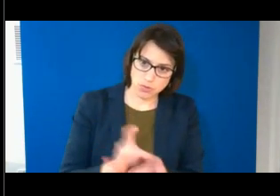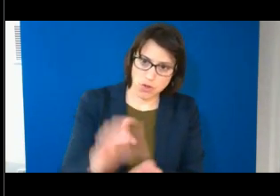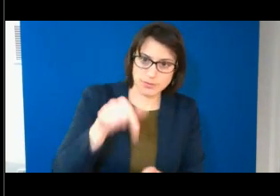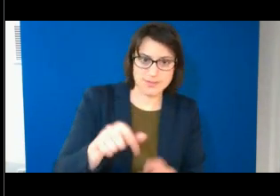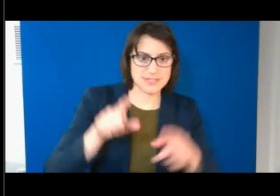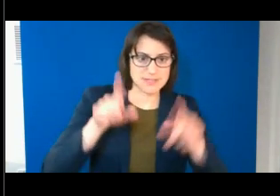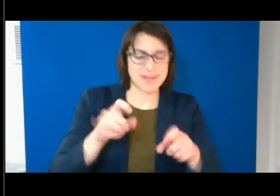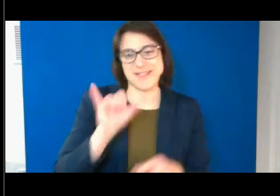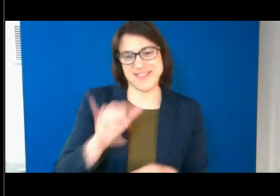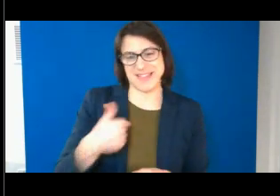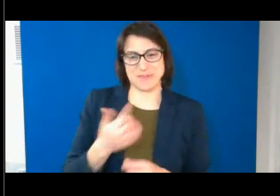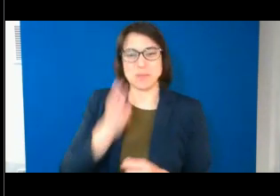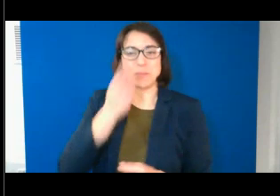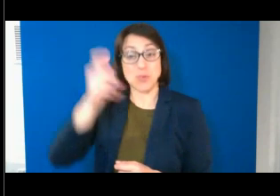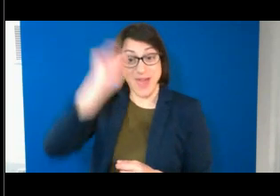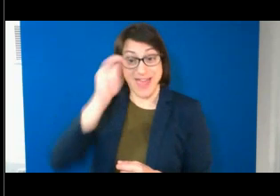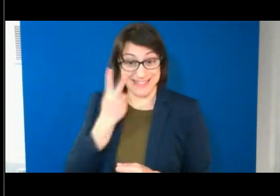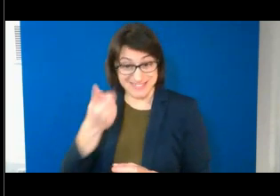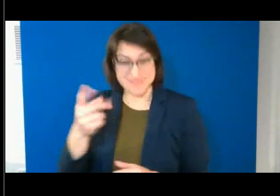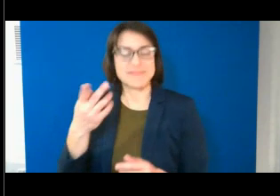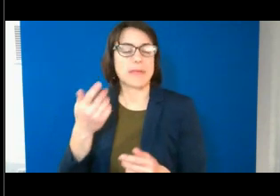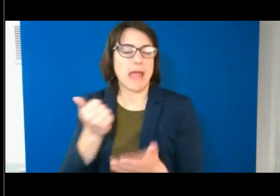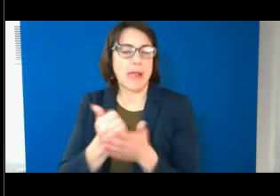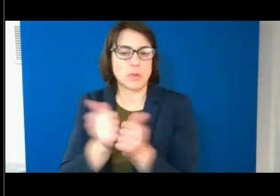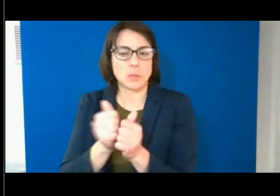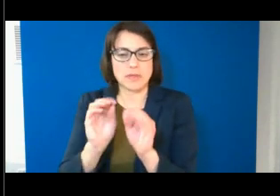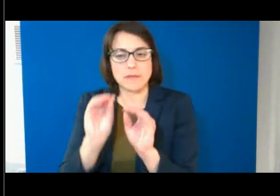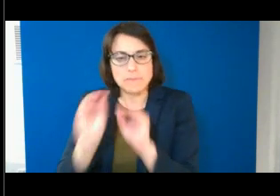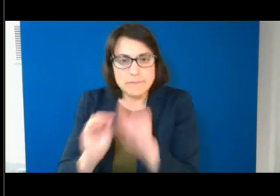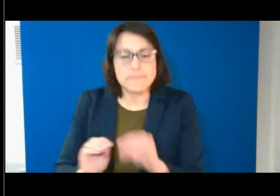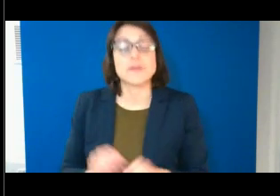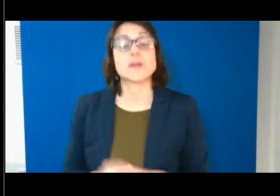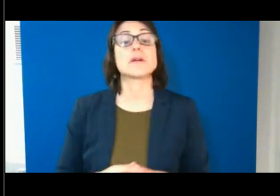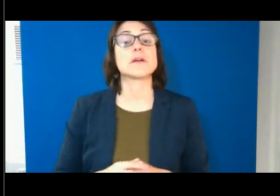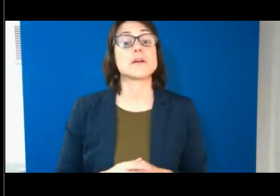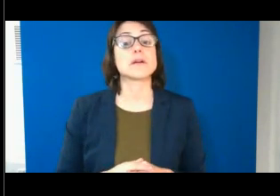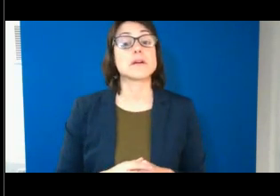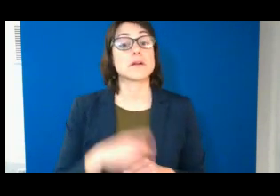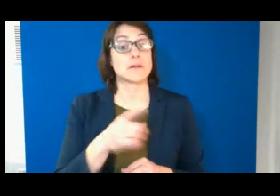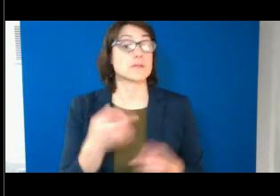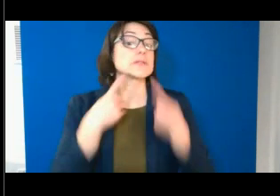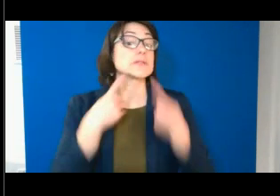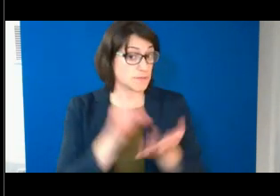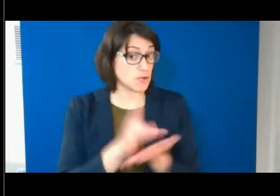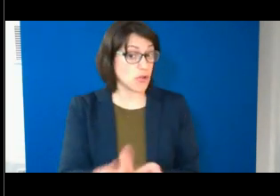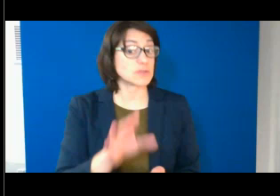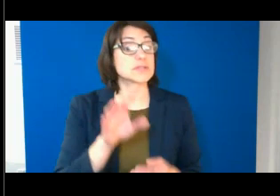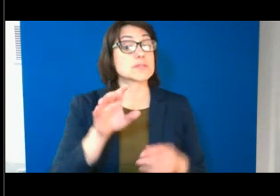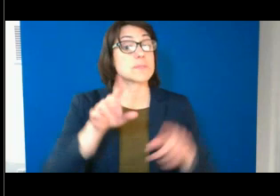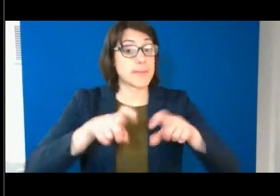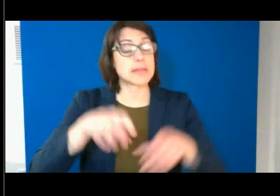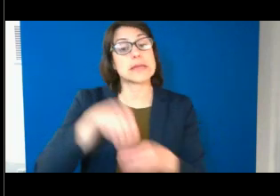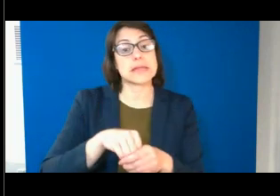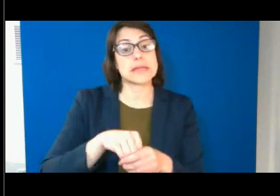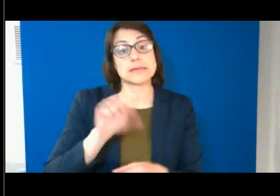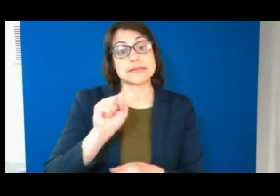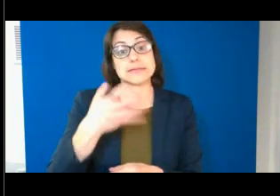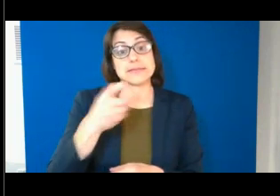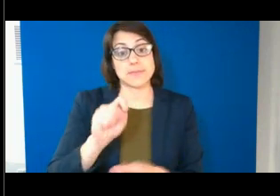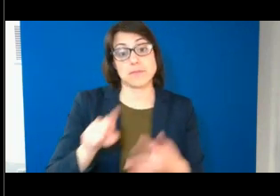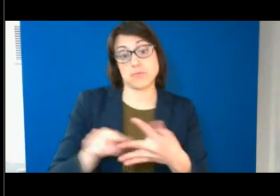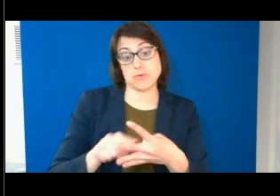there, helping with the assembly. And if we go to the next slide, we successfully launched this pilot in mid-September. So these are all of the filters in